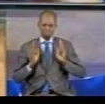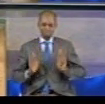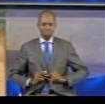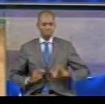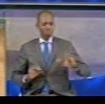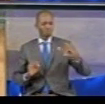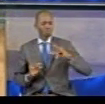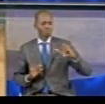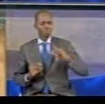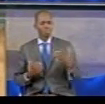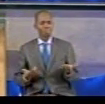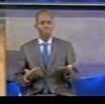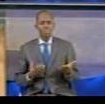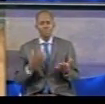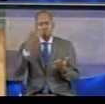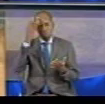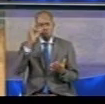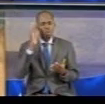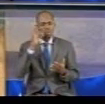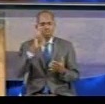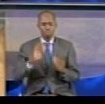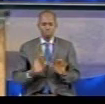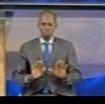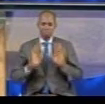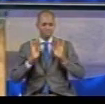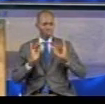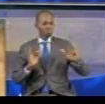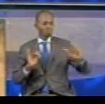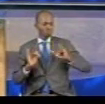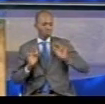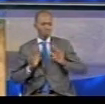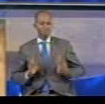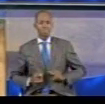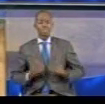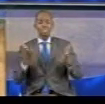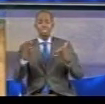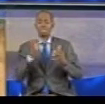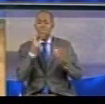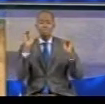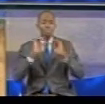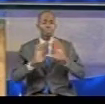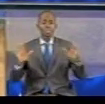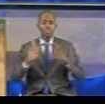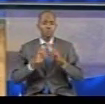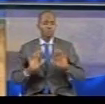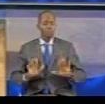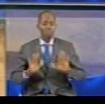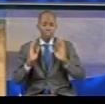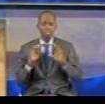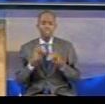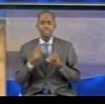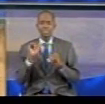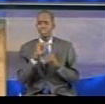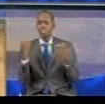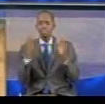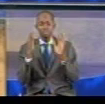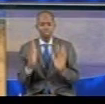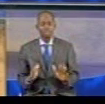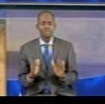you going to fear an unbeliever? There's nothing to fear in an unbeliever.